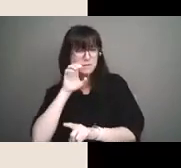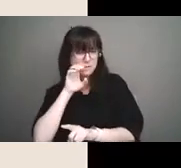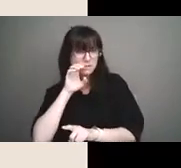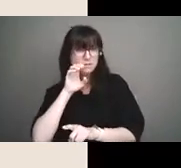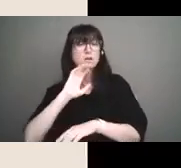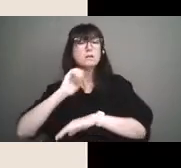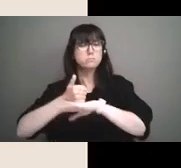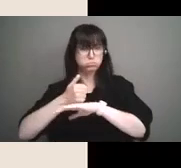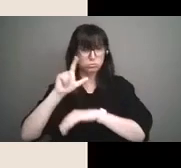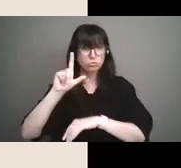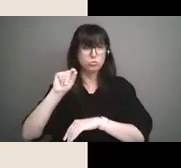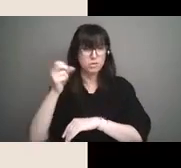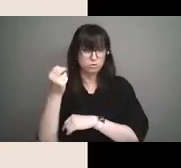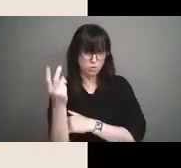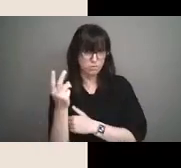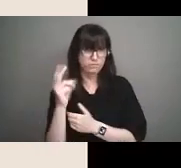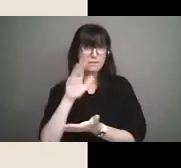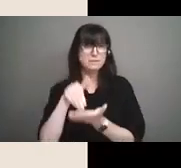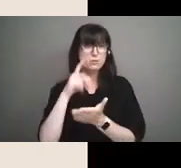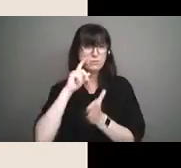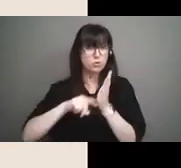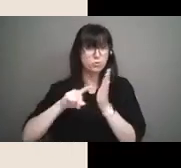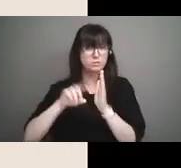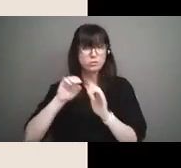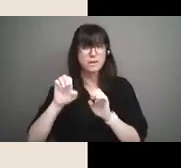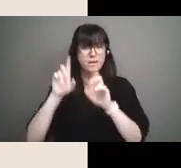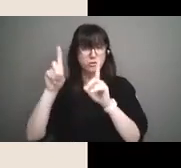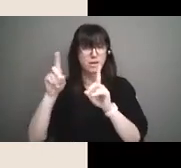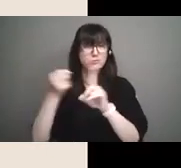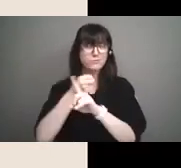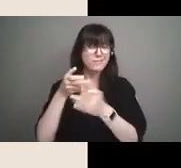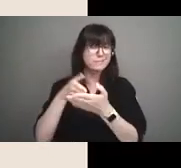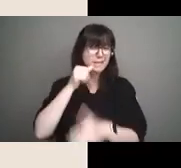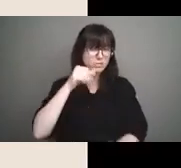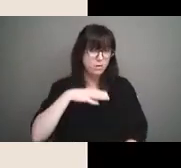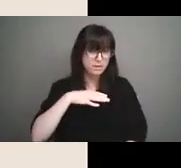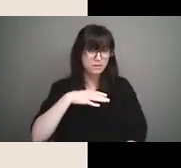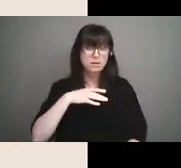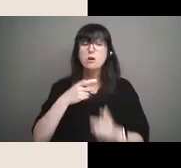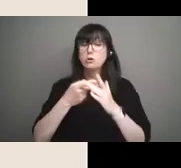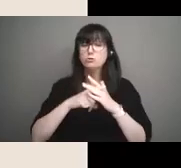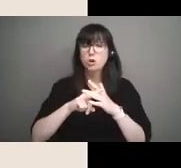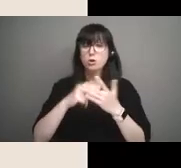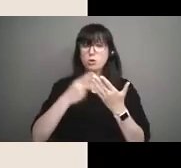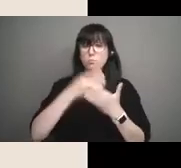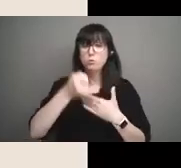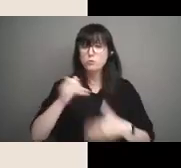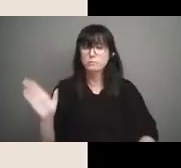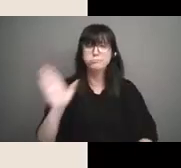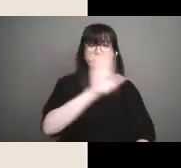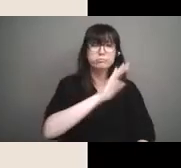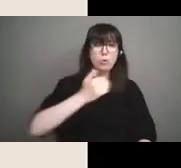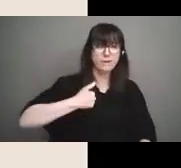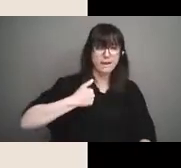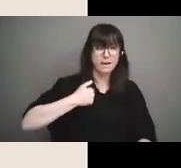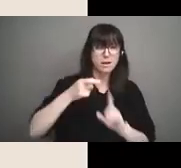the Center for Research and Education on Violence Against Women and Children. And it started as a pan-Canadian project, and it comes out of the